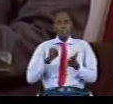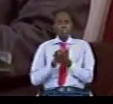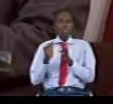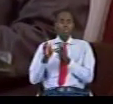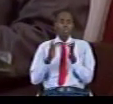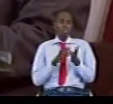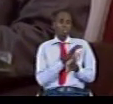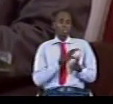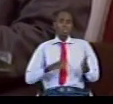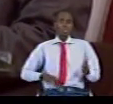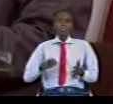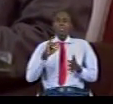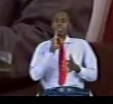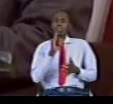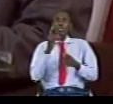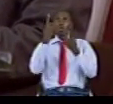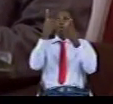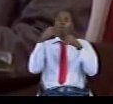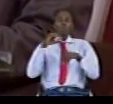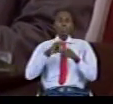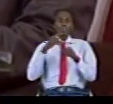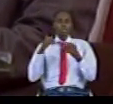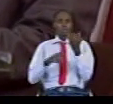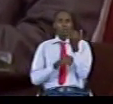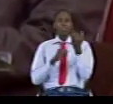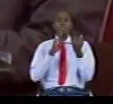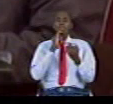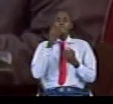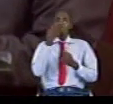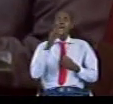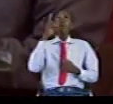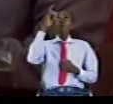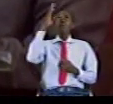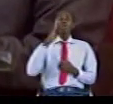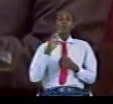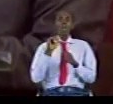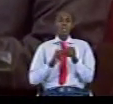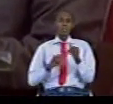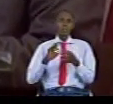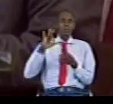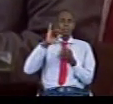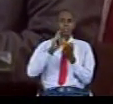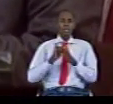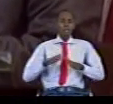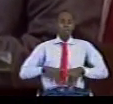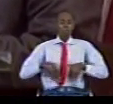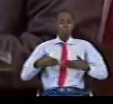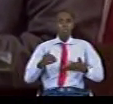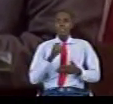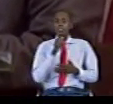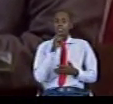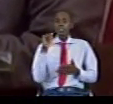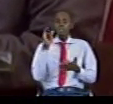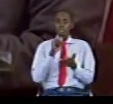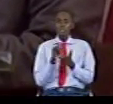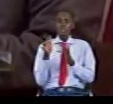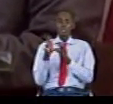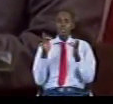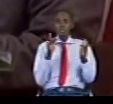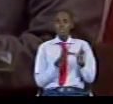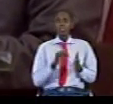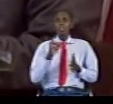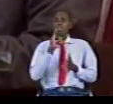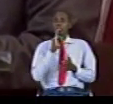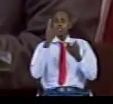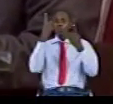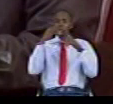Christ is come in the flesh is of God. And every spirit that confesses not that Jesus Christ is come